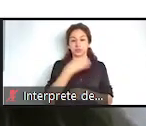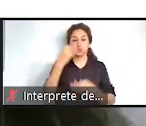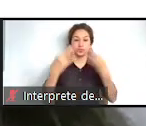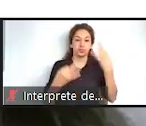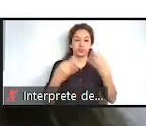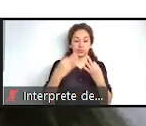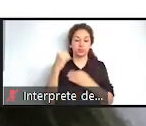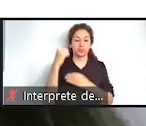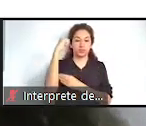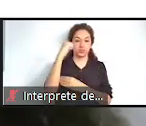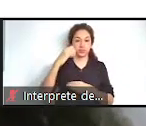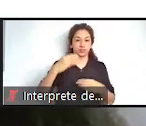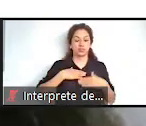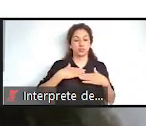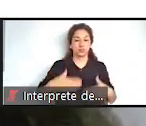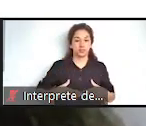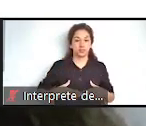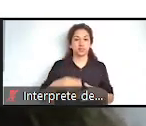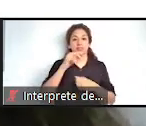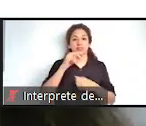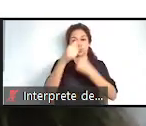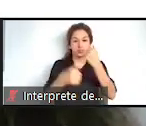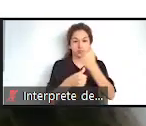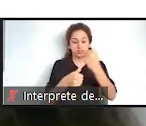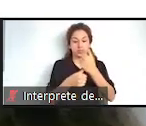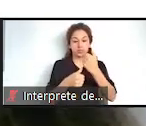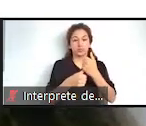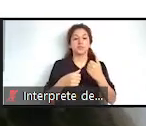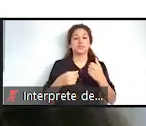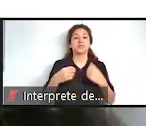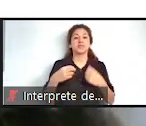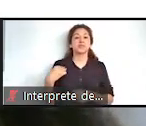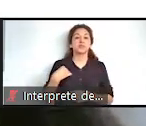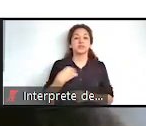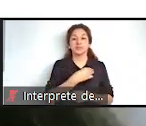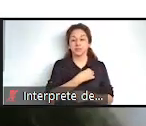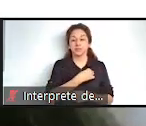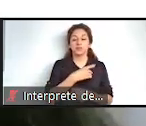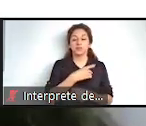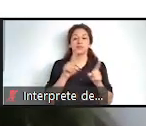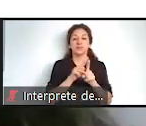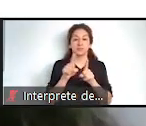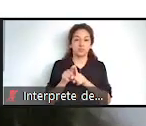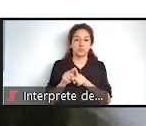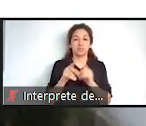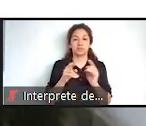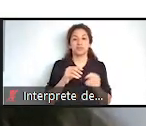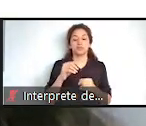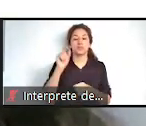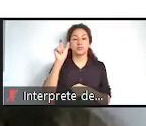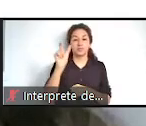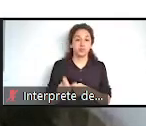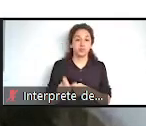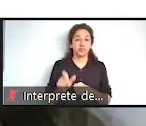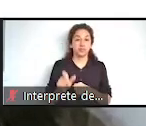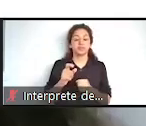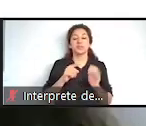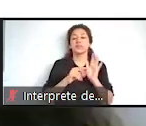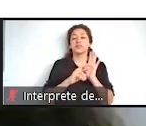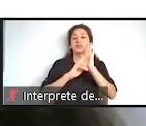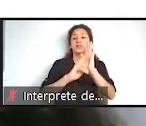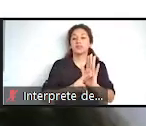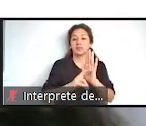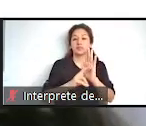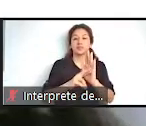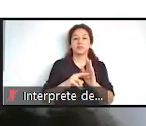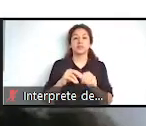and human rights mr vice minister of justice and human rights mr representative of the